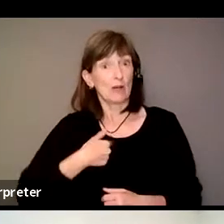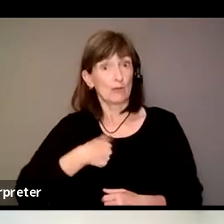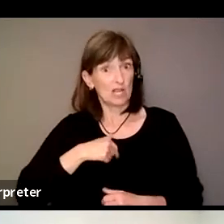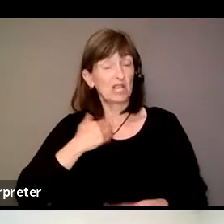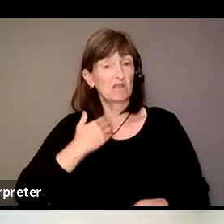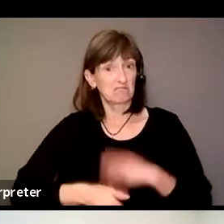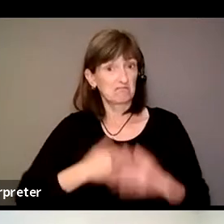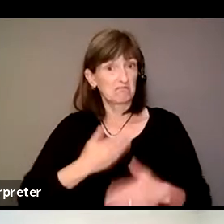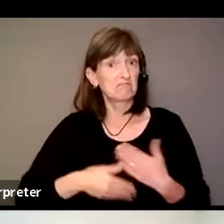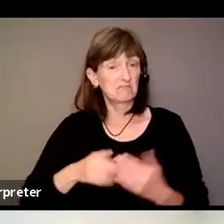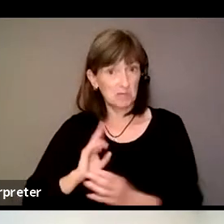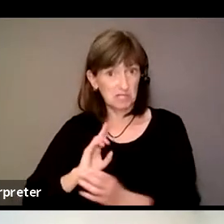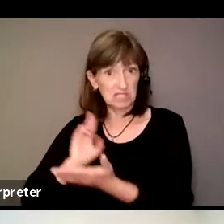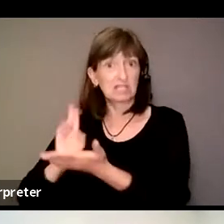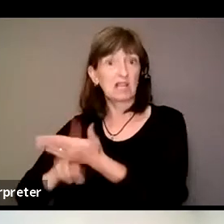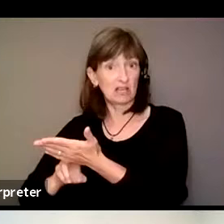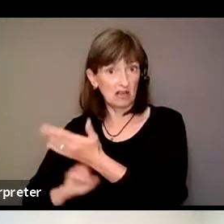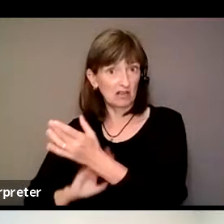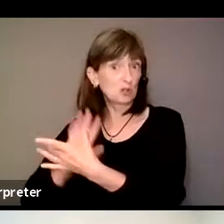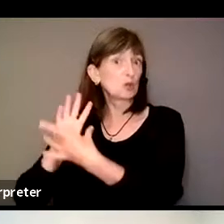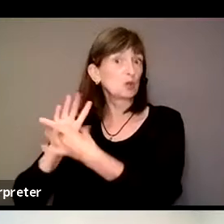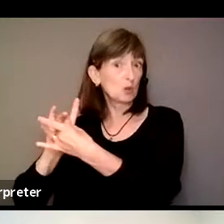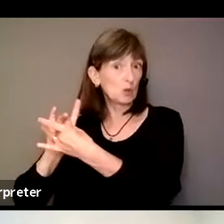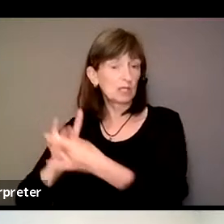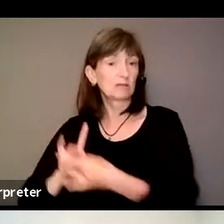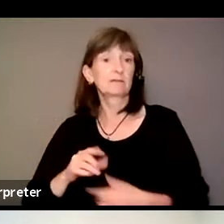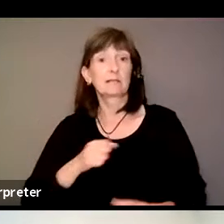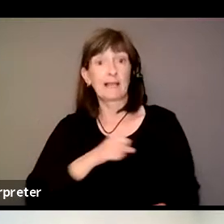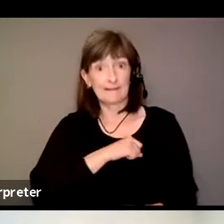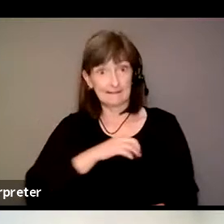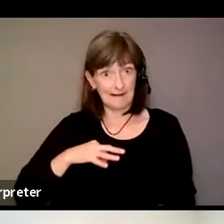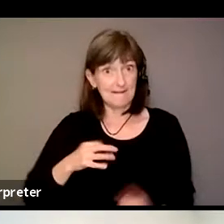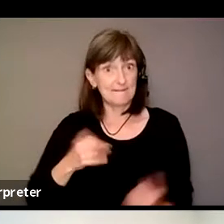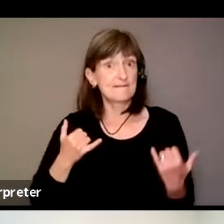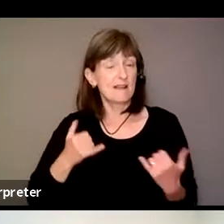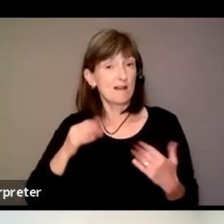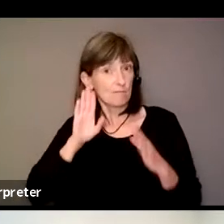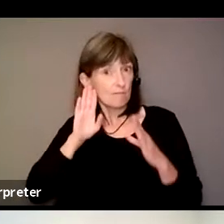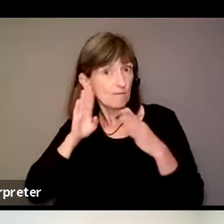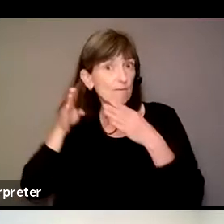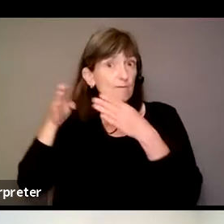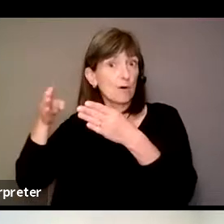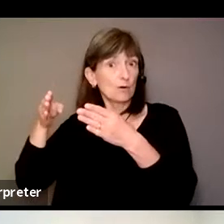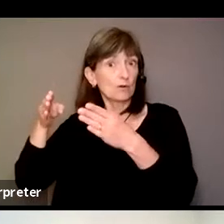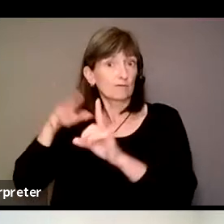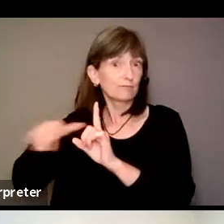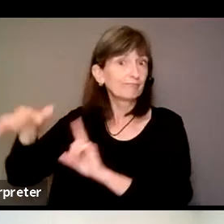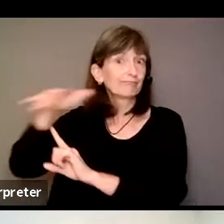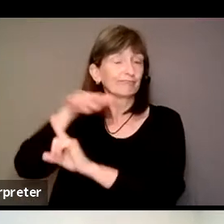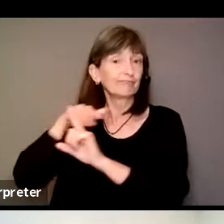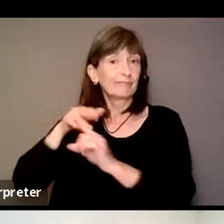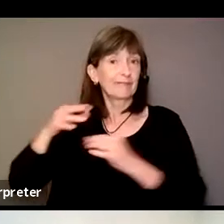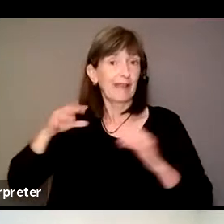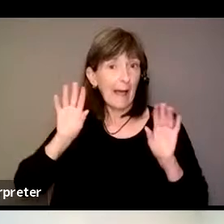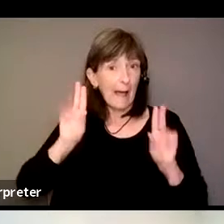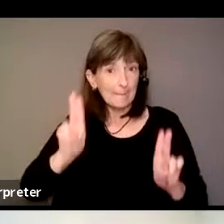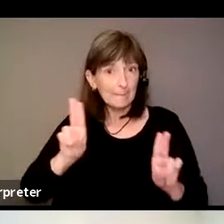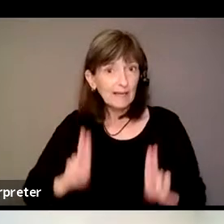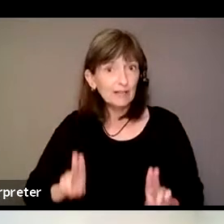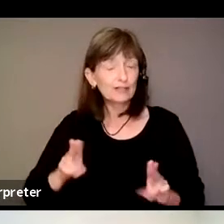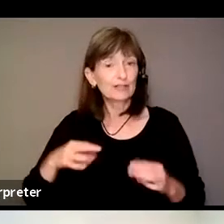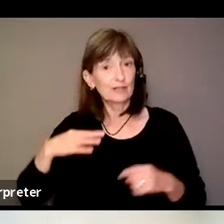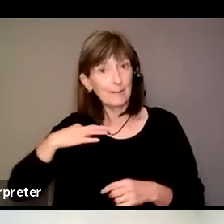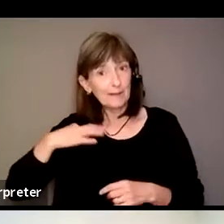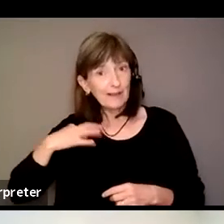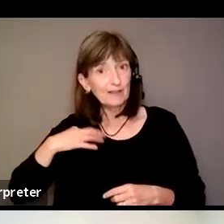now. We have dedicated staff that are focused on the applications and the processes. So what we